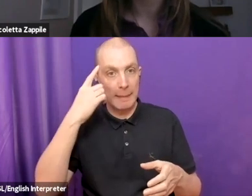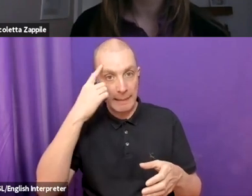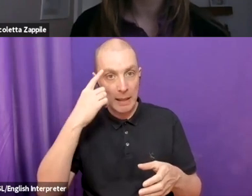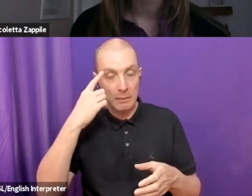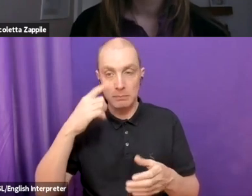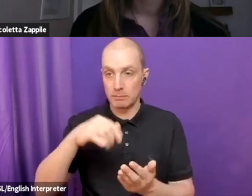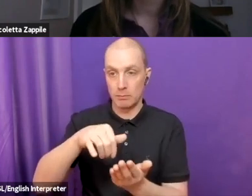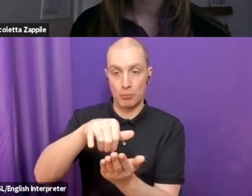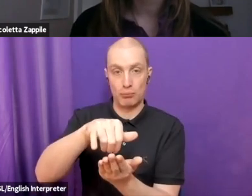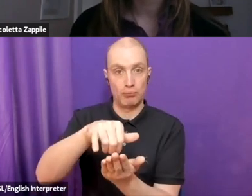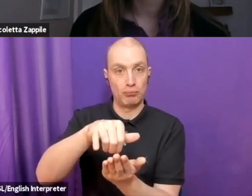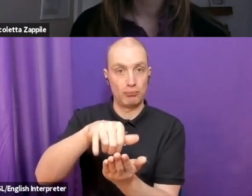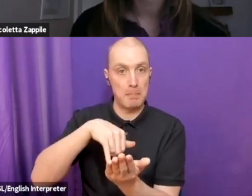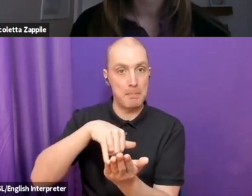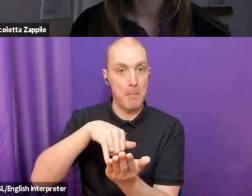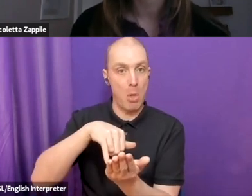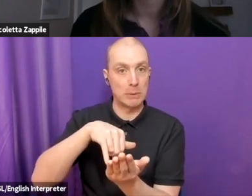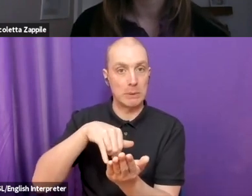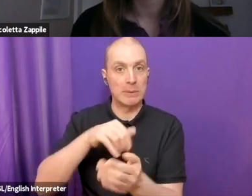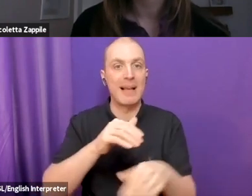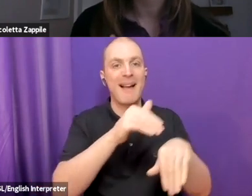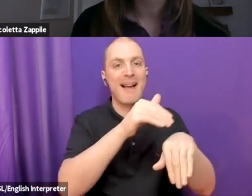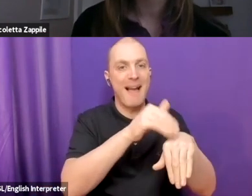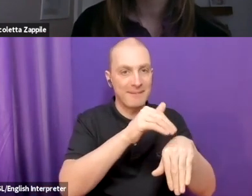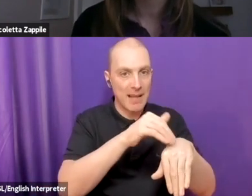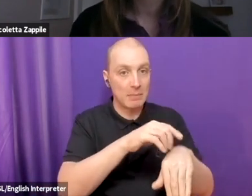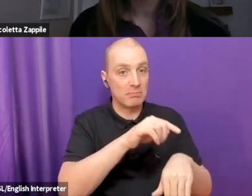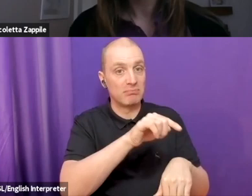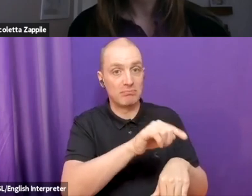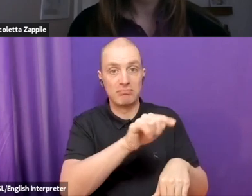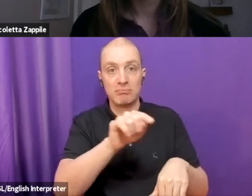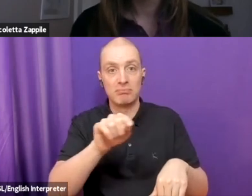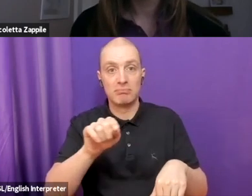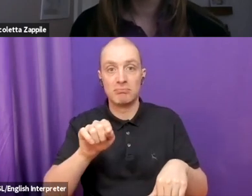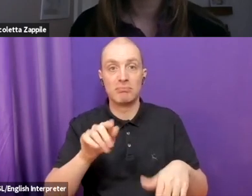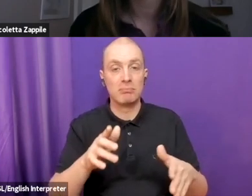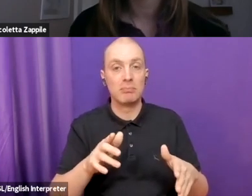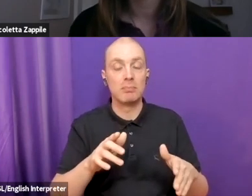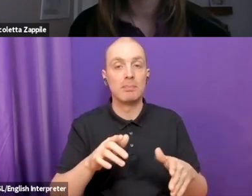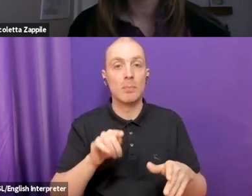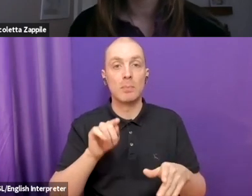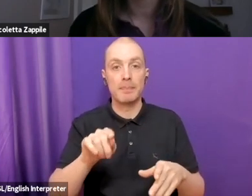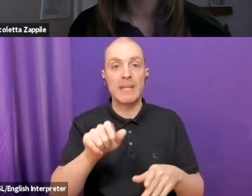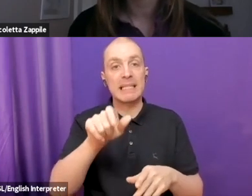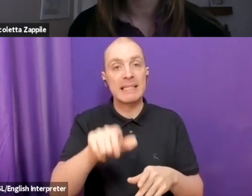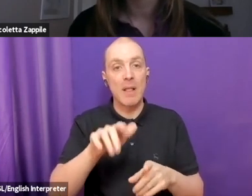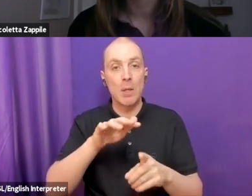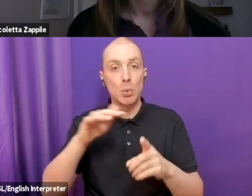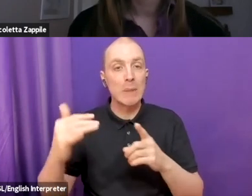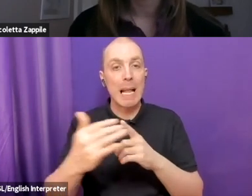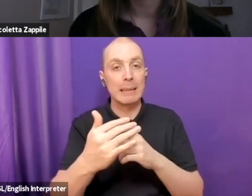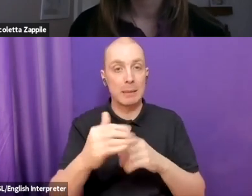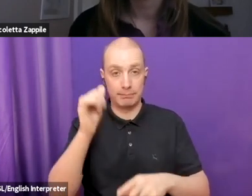that those inputs are brought by civil society, because you have more the feeling of actually what